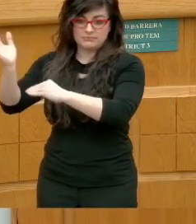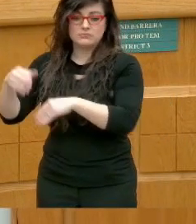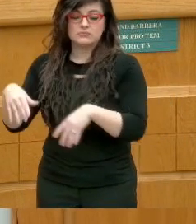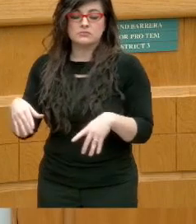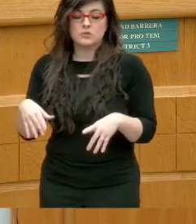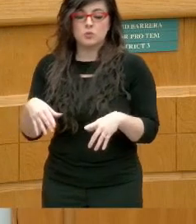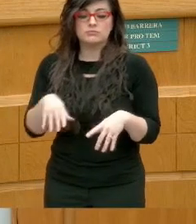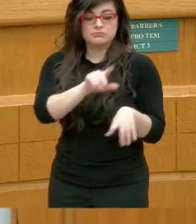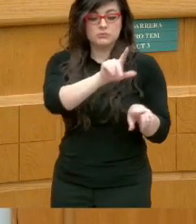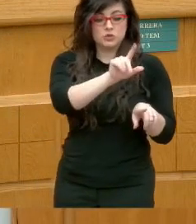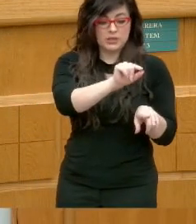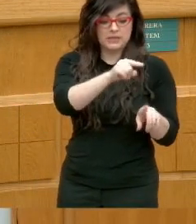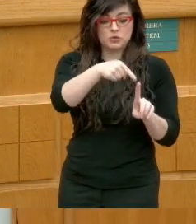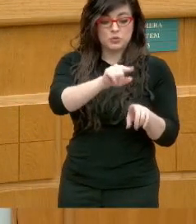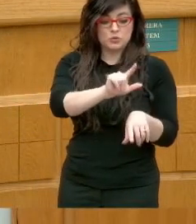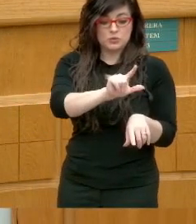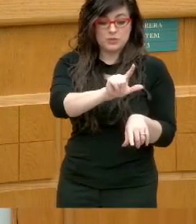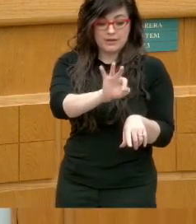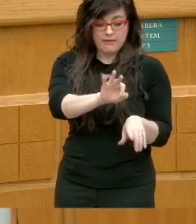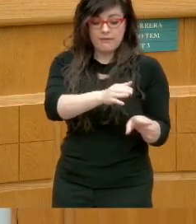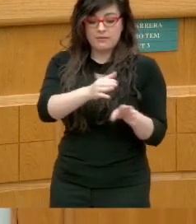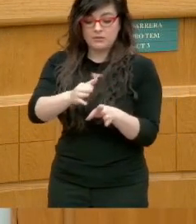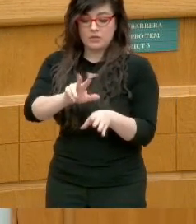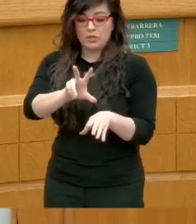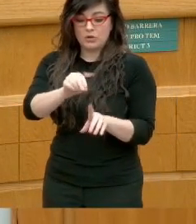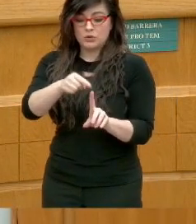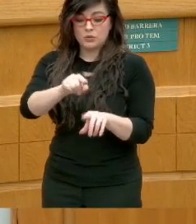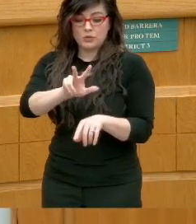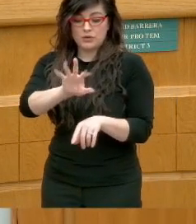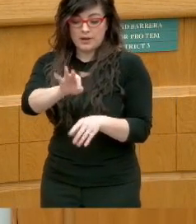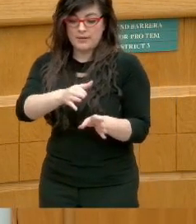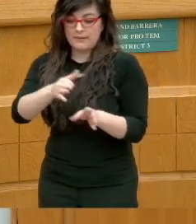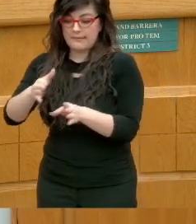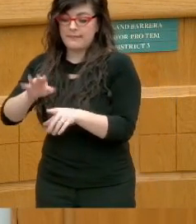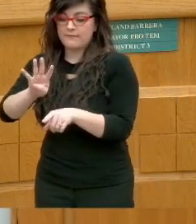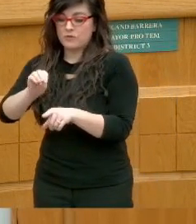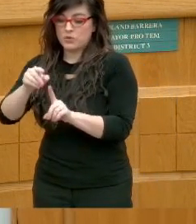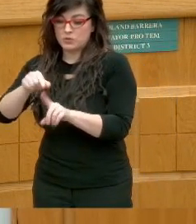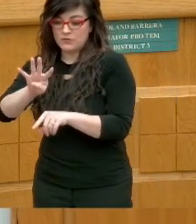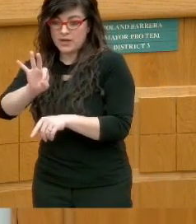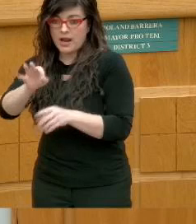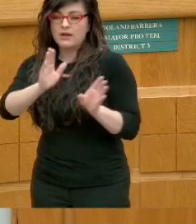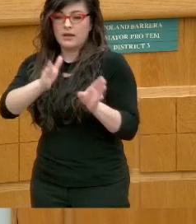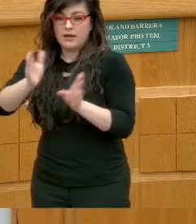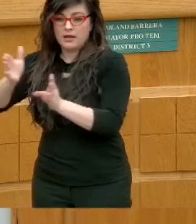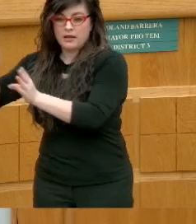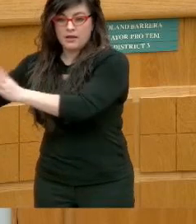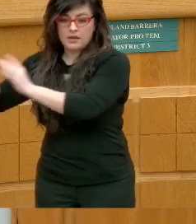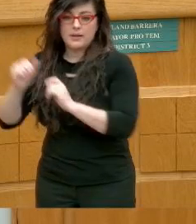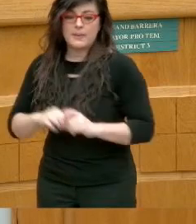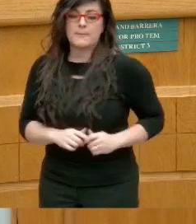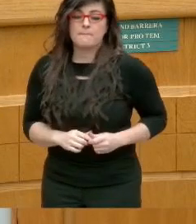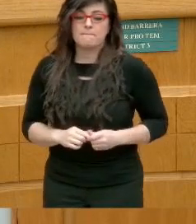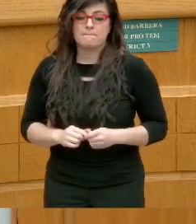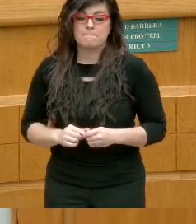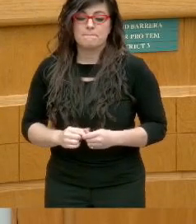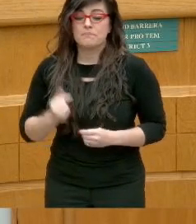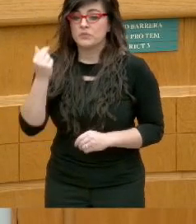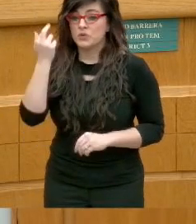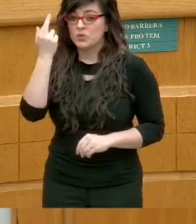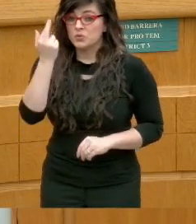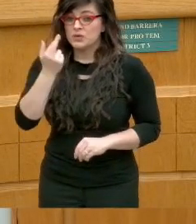to 29, 30 to 39, 40 to 49, and so on. The point to bring up here is that the